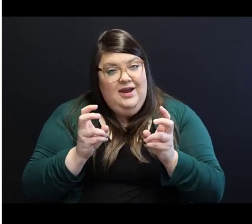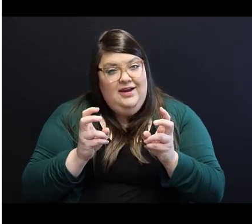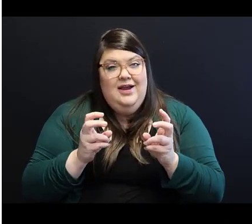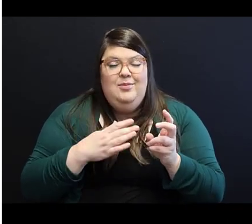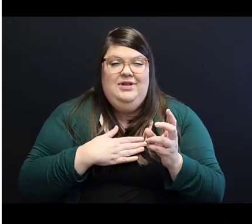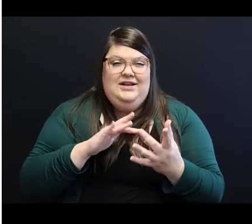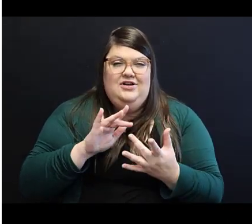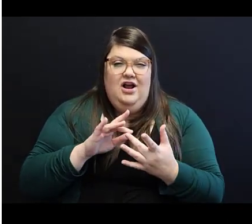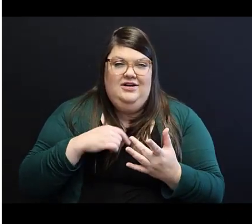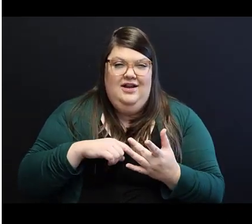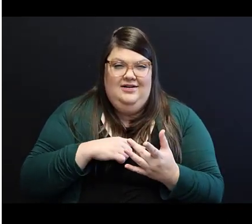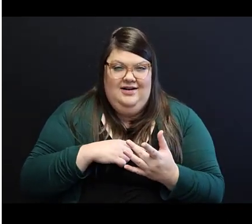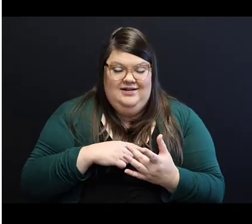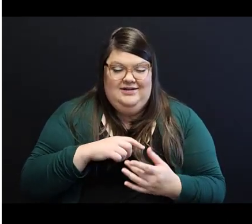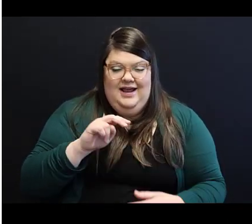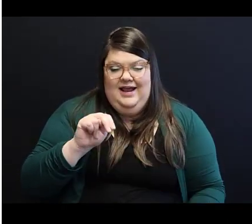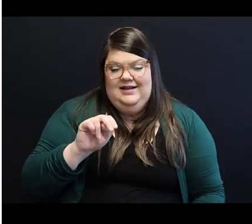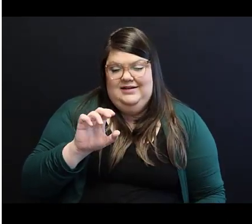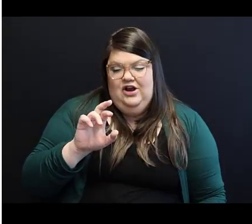at